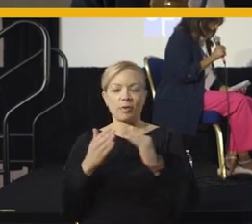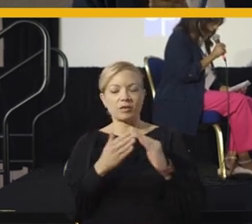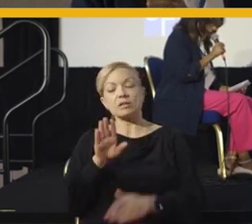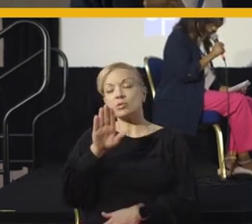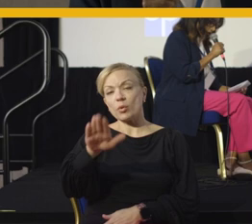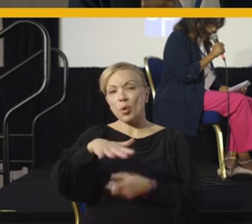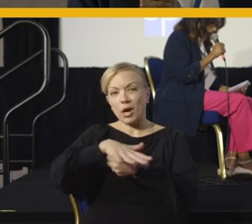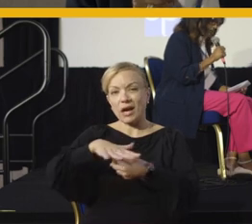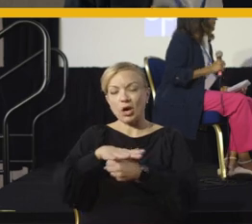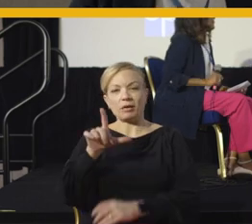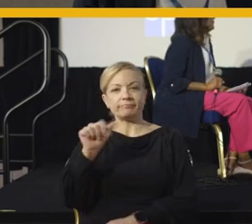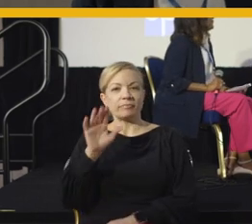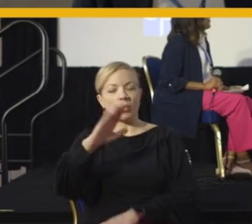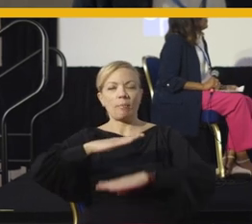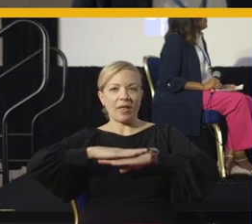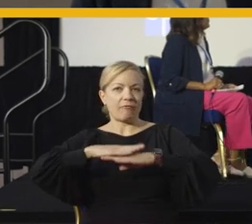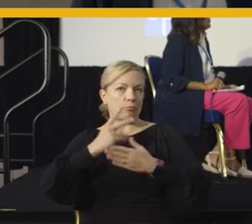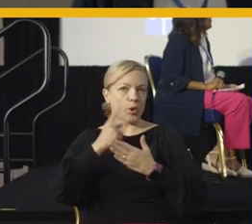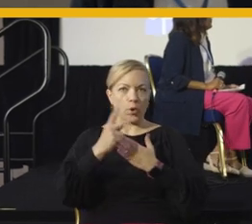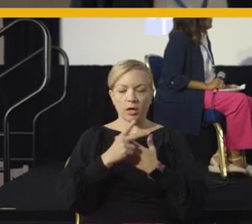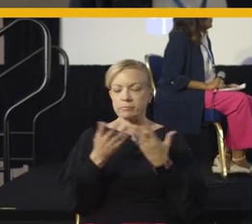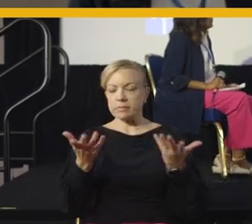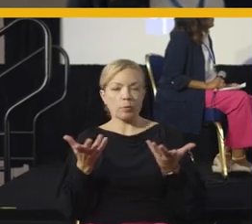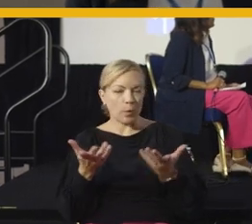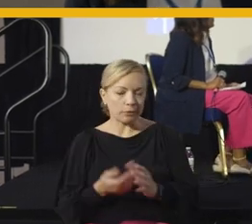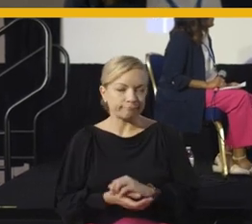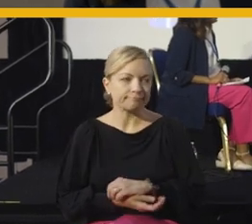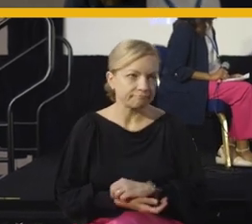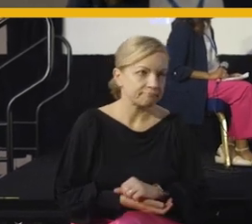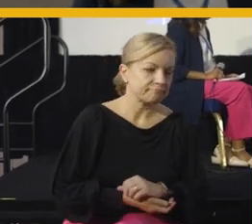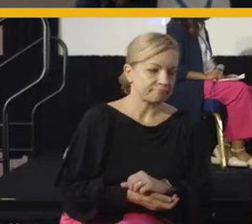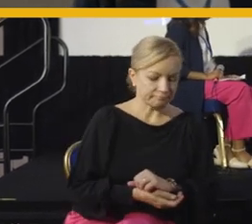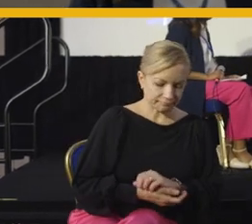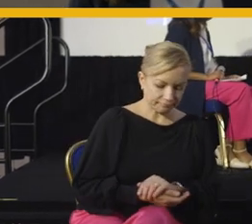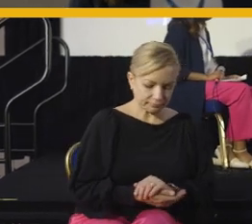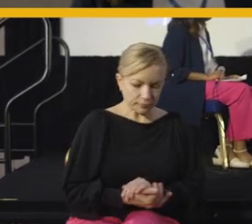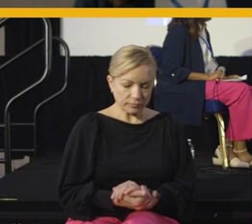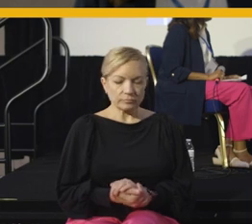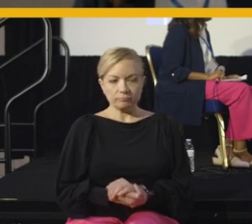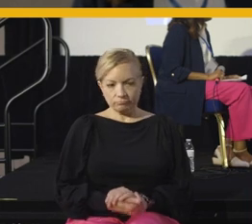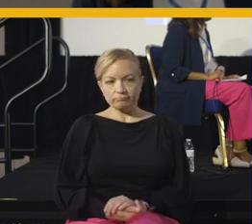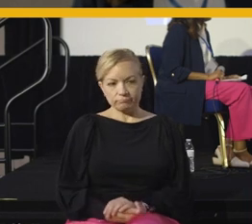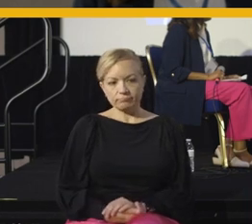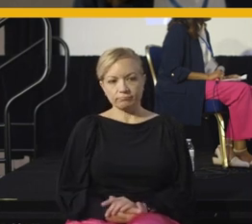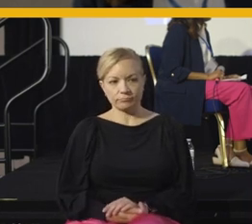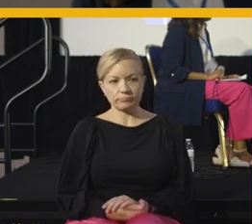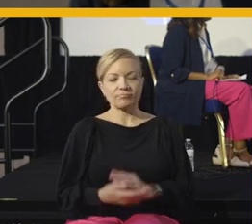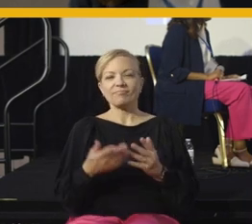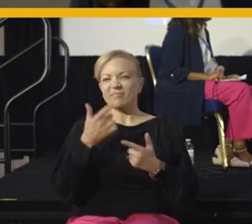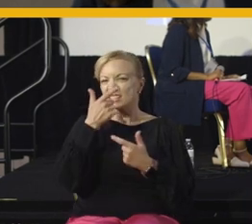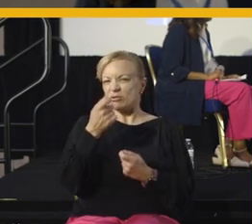LPB's multi-platform initiatives? Sure. I think what is interesting